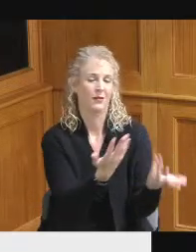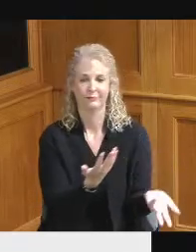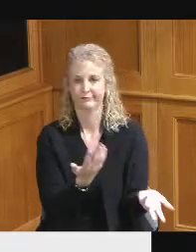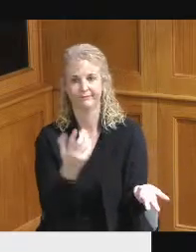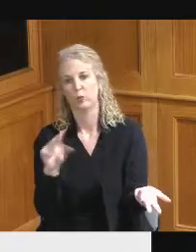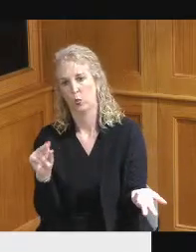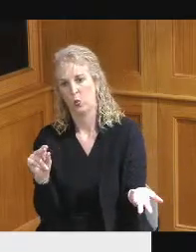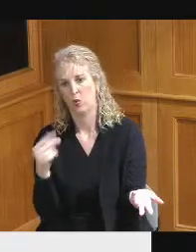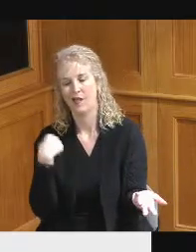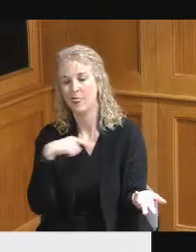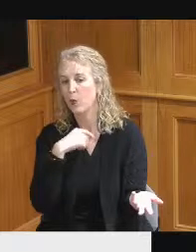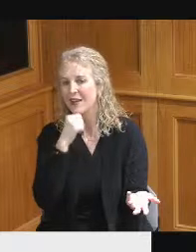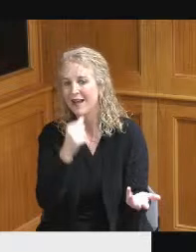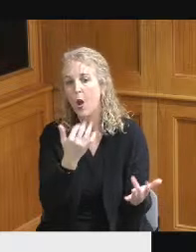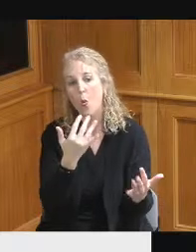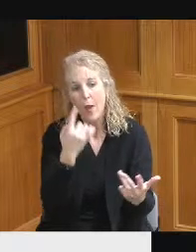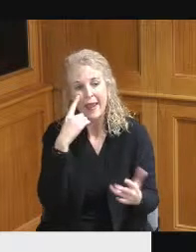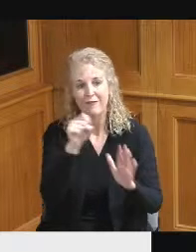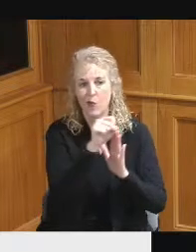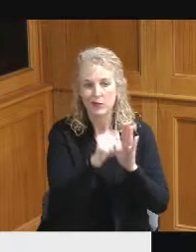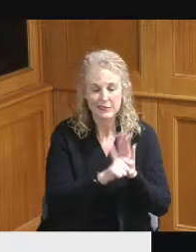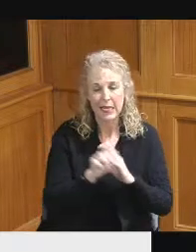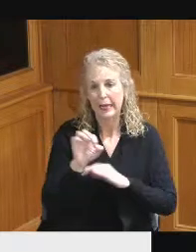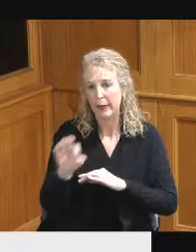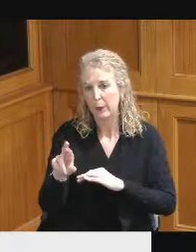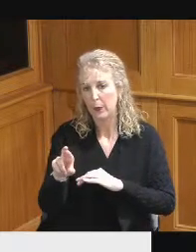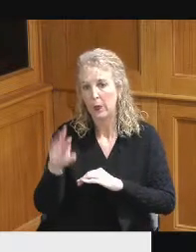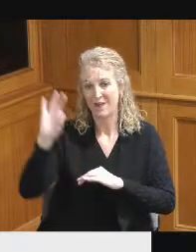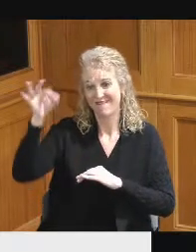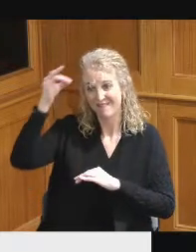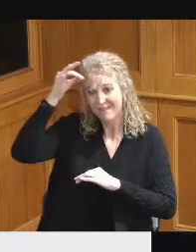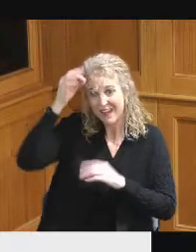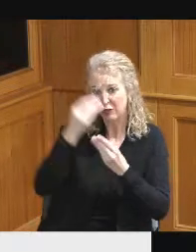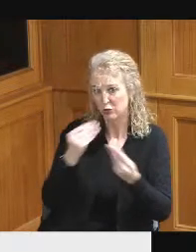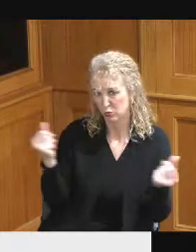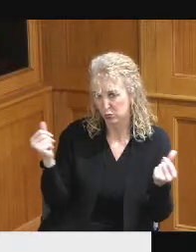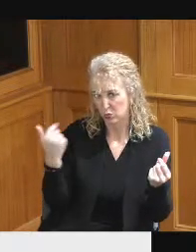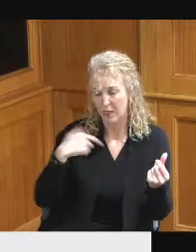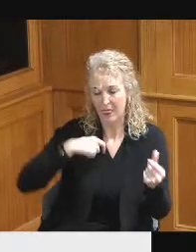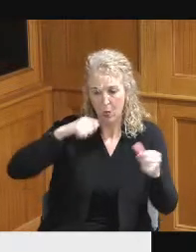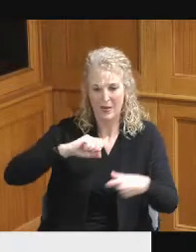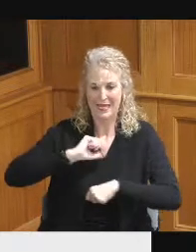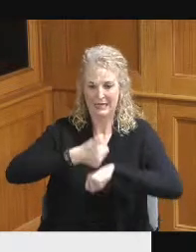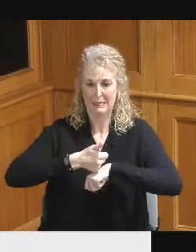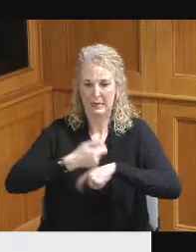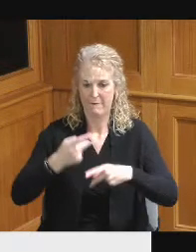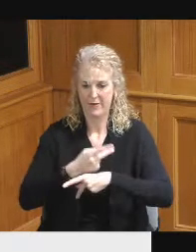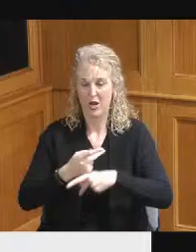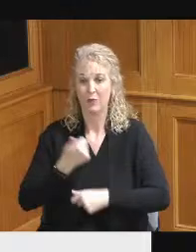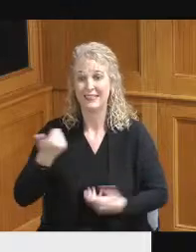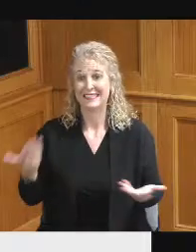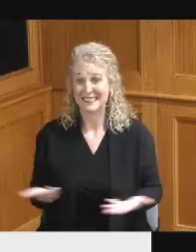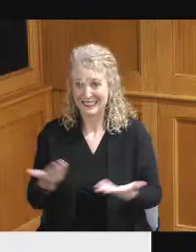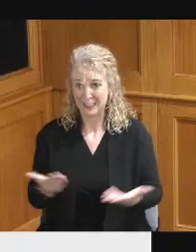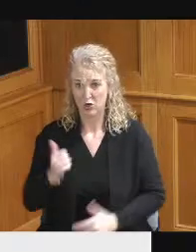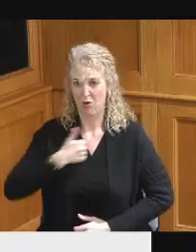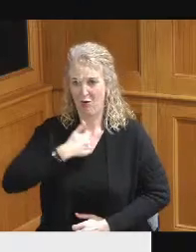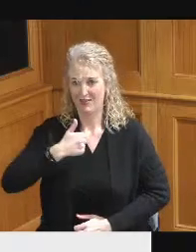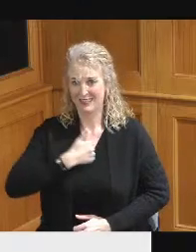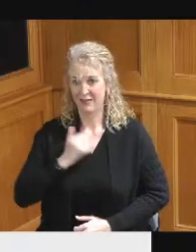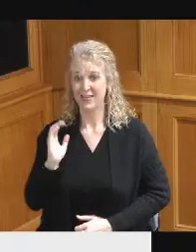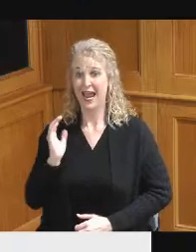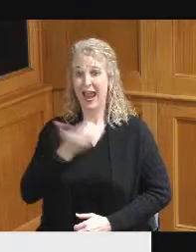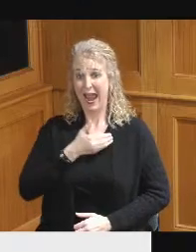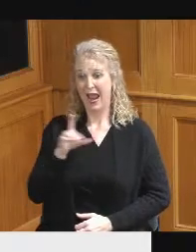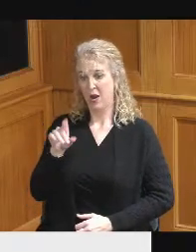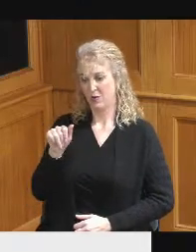not codependent on state or federal data solutions, that we can create those solutions here locally that are personalized to the data we